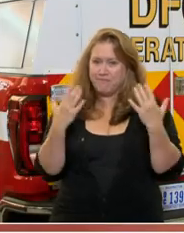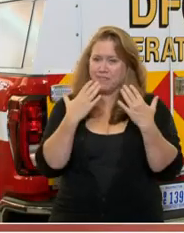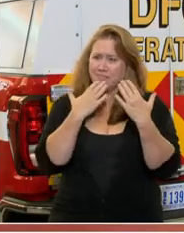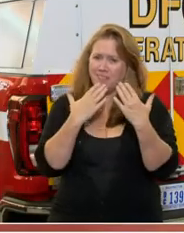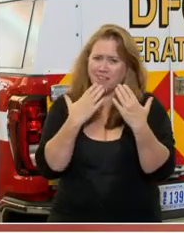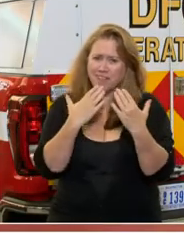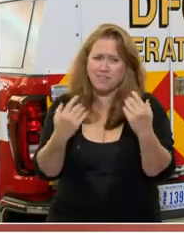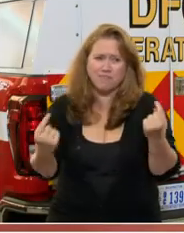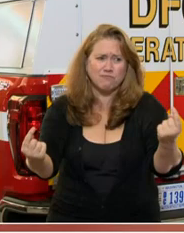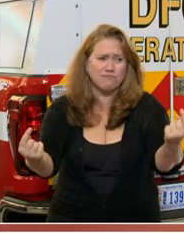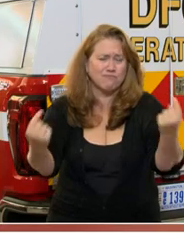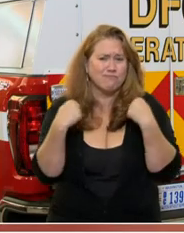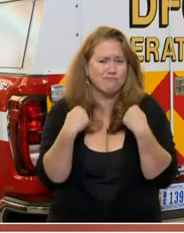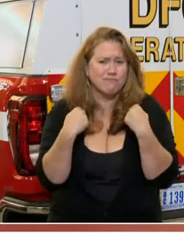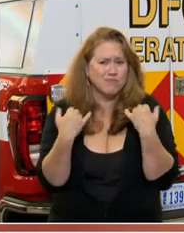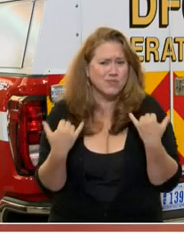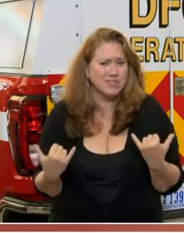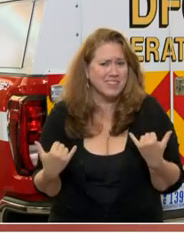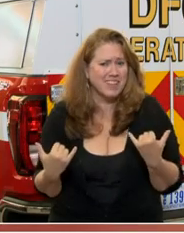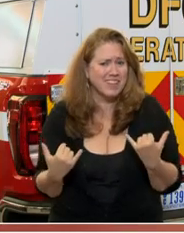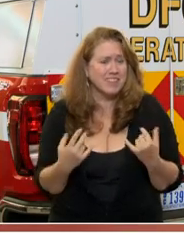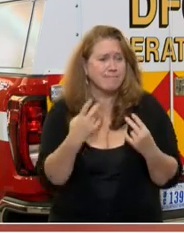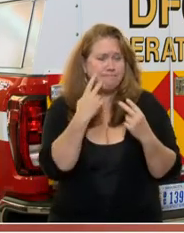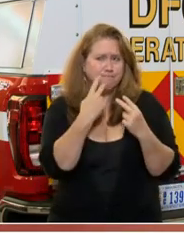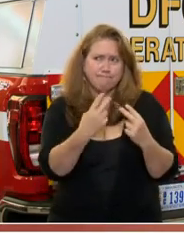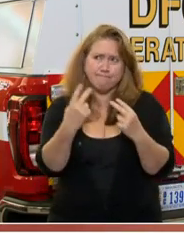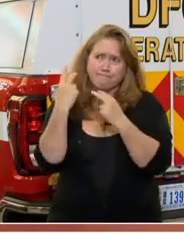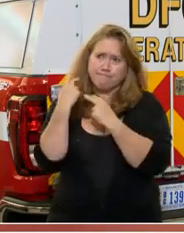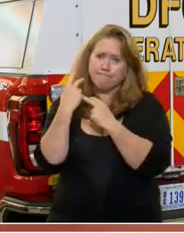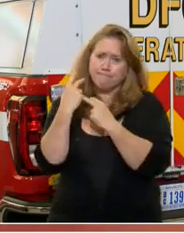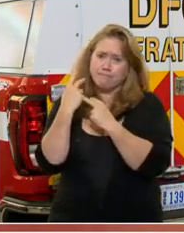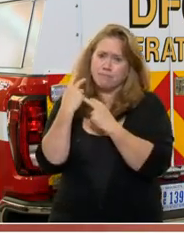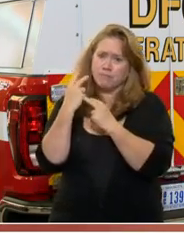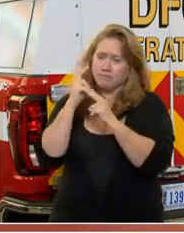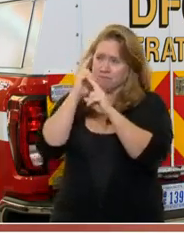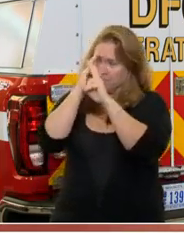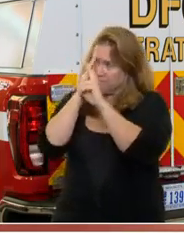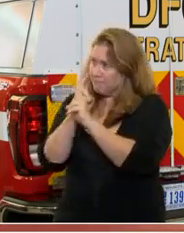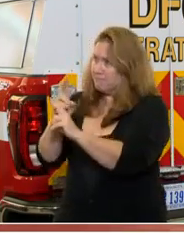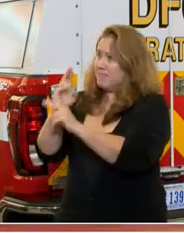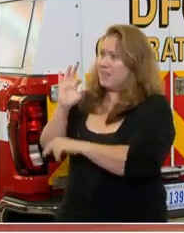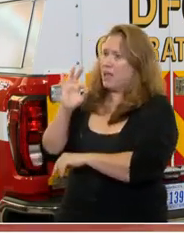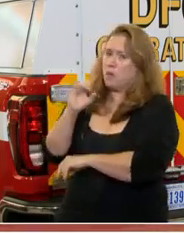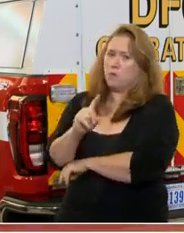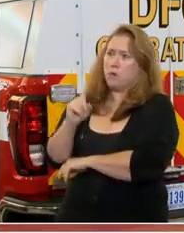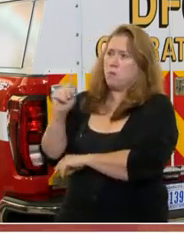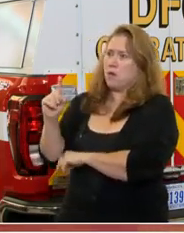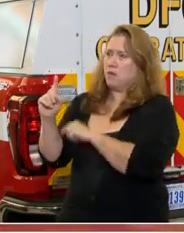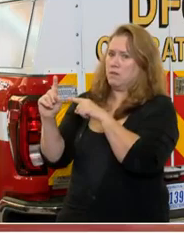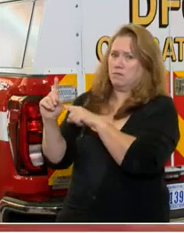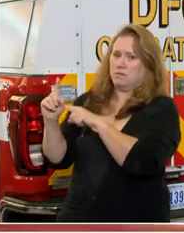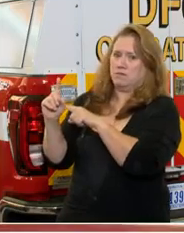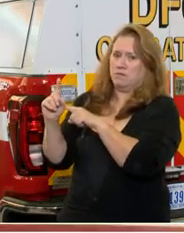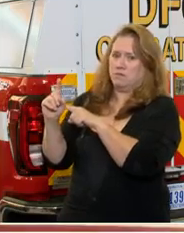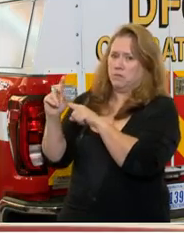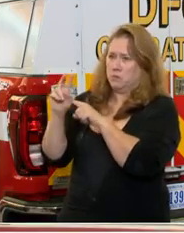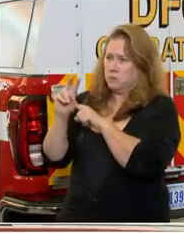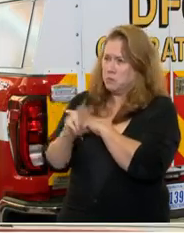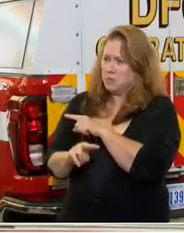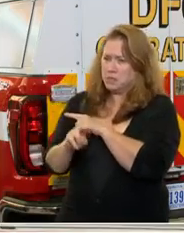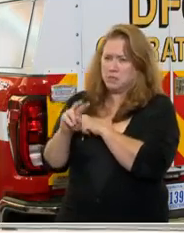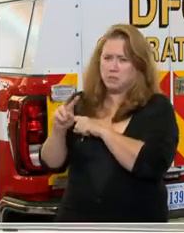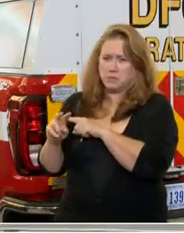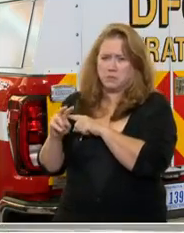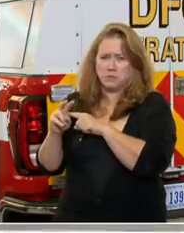commemorate and honor 9/11, the 22nd anniversary of those attacks. My name is Brooke Pinto. I